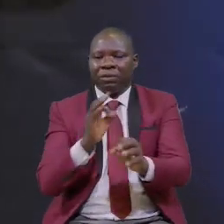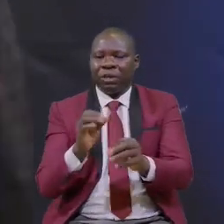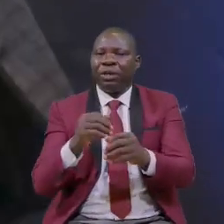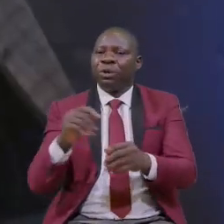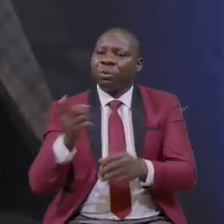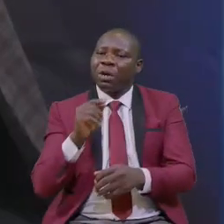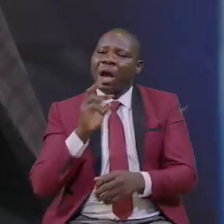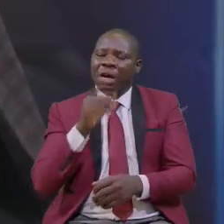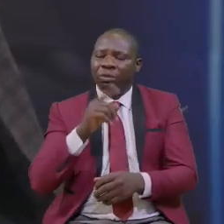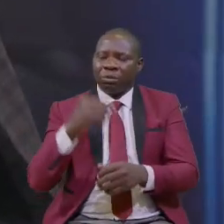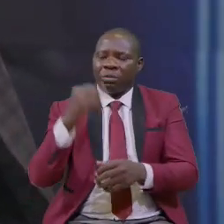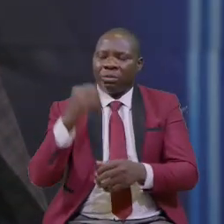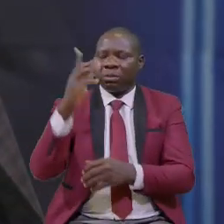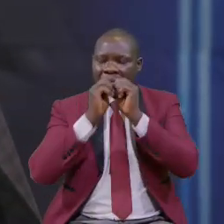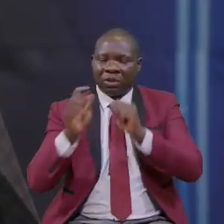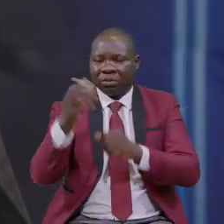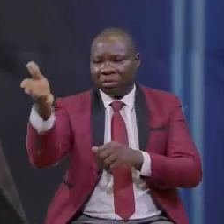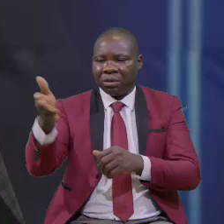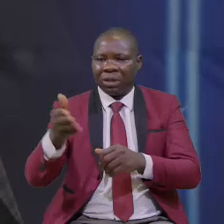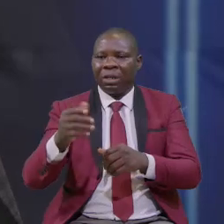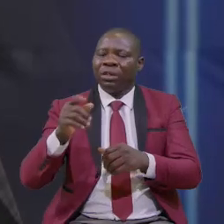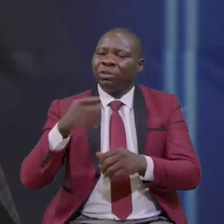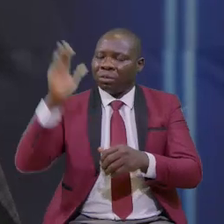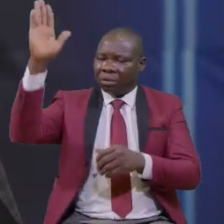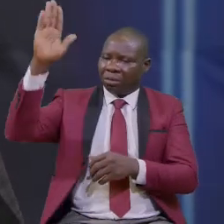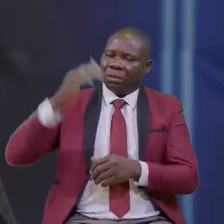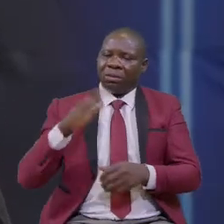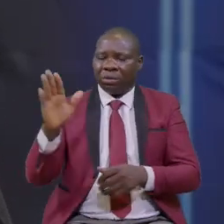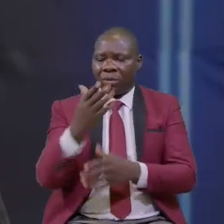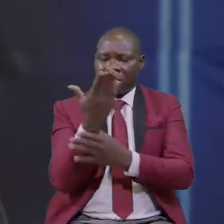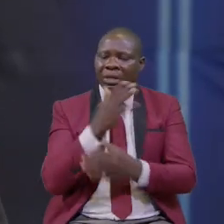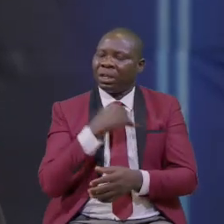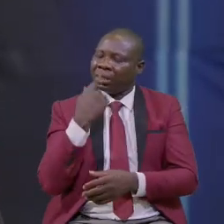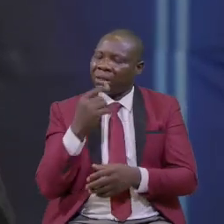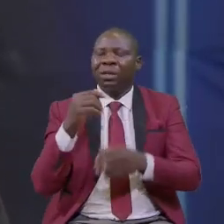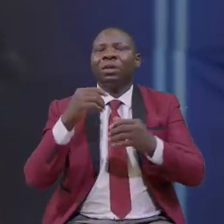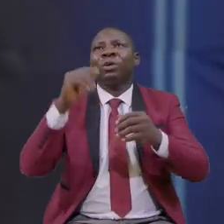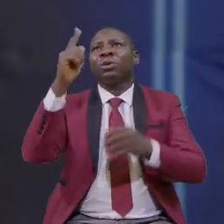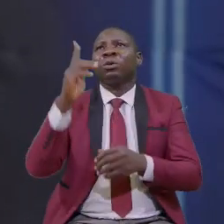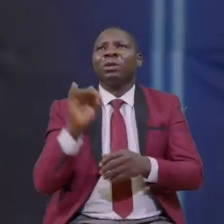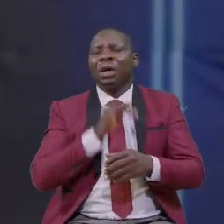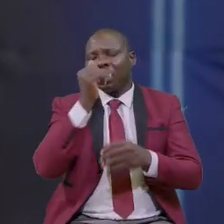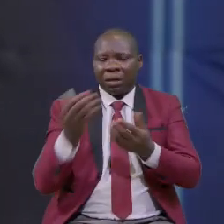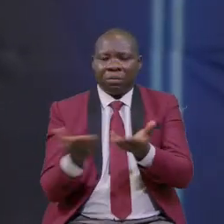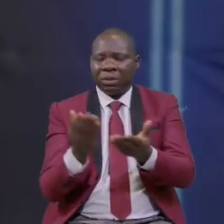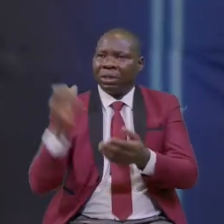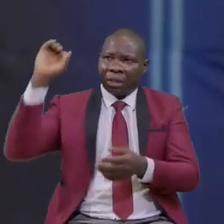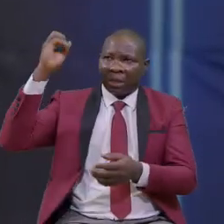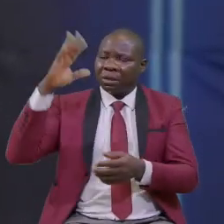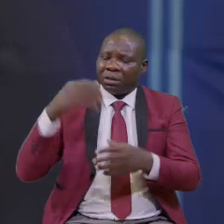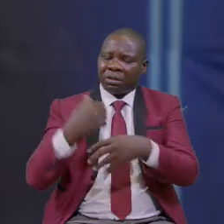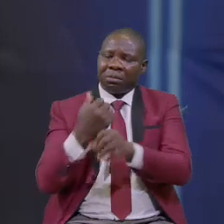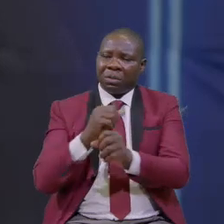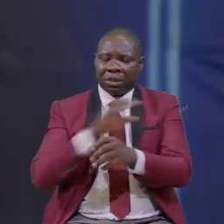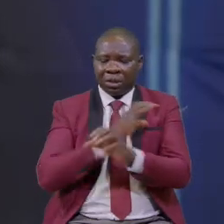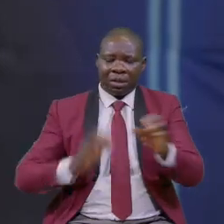say, Lord, I'm here. Grace, make Christ to pay it all. My